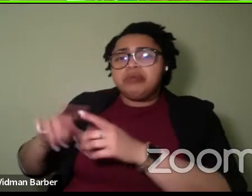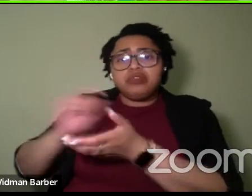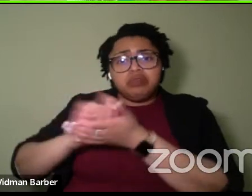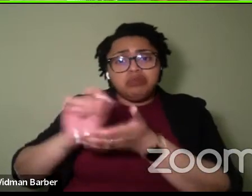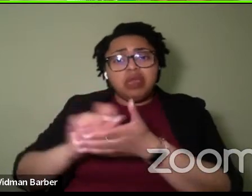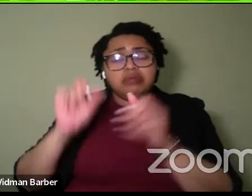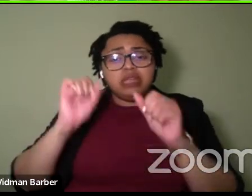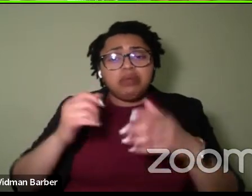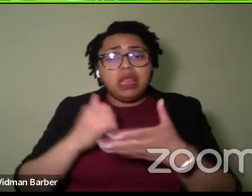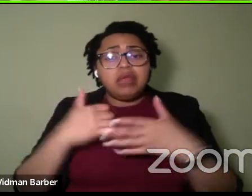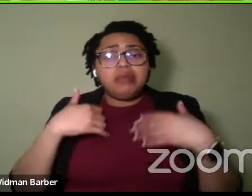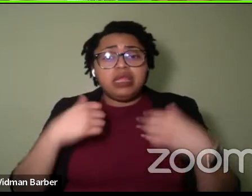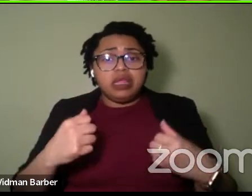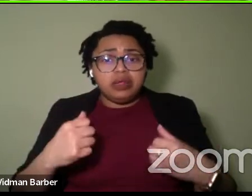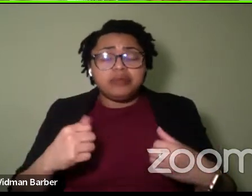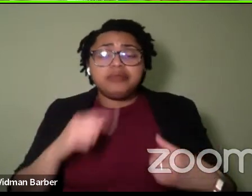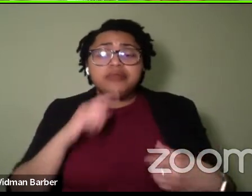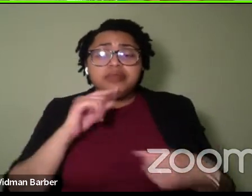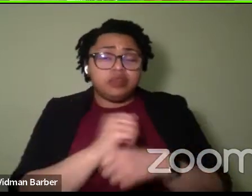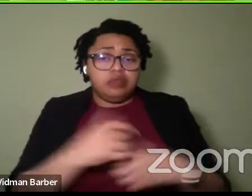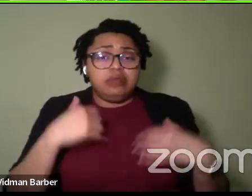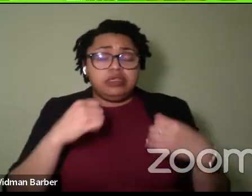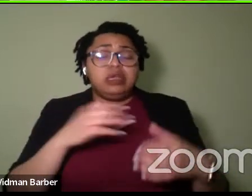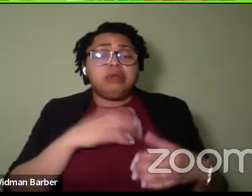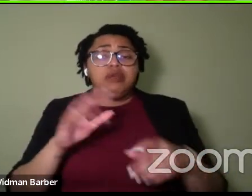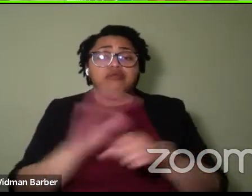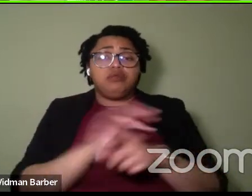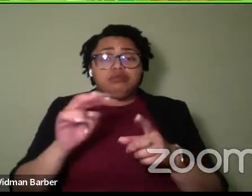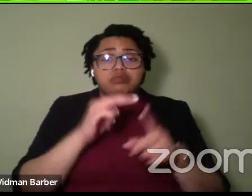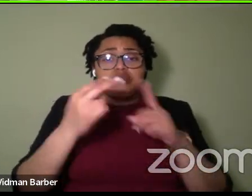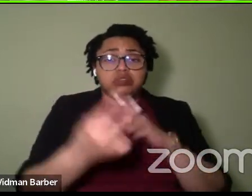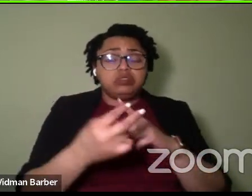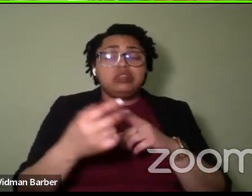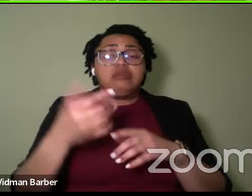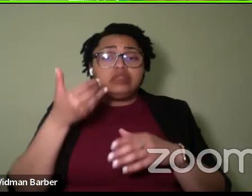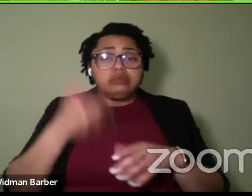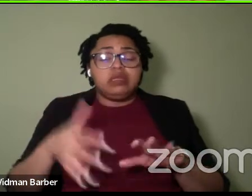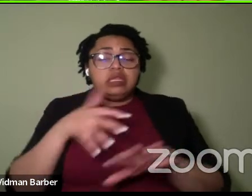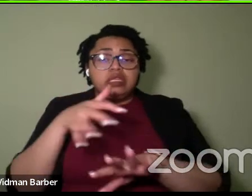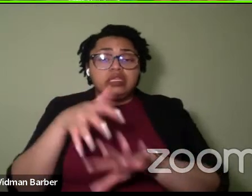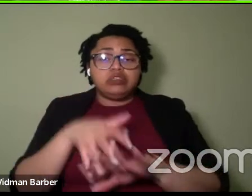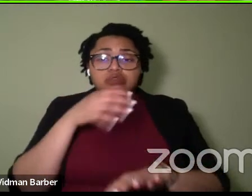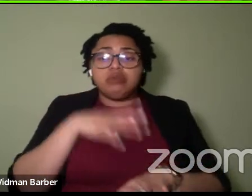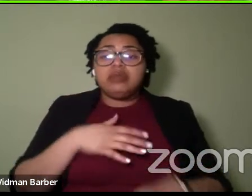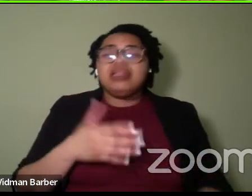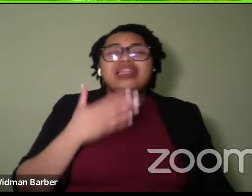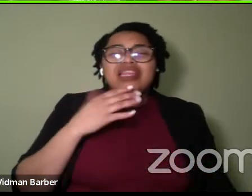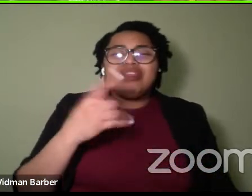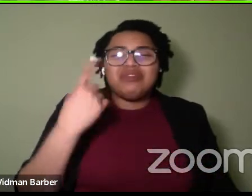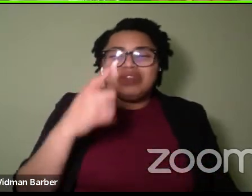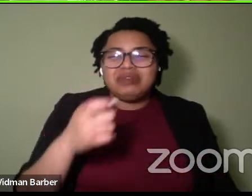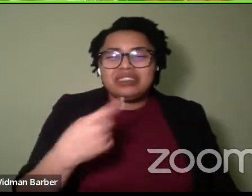my entire perspective as an Indigenous woman, right? Thank you for the question.